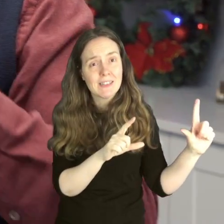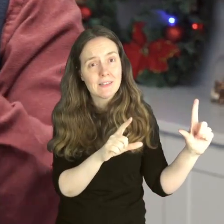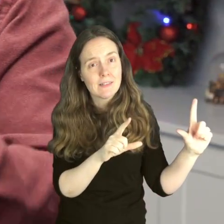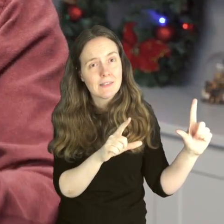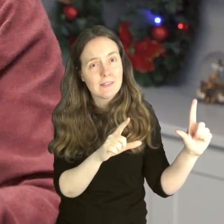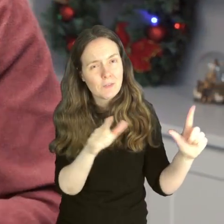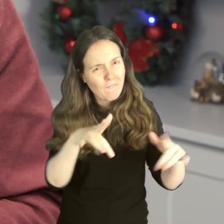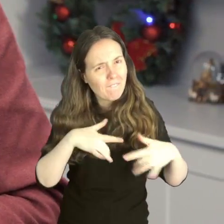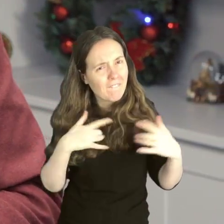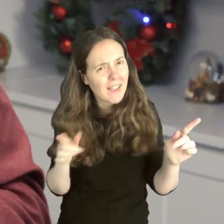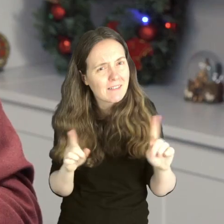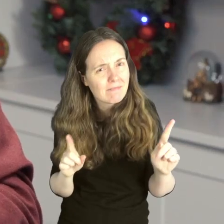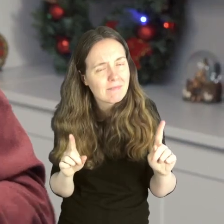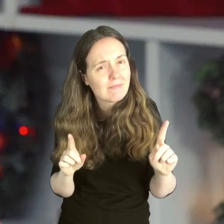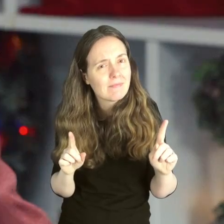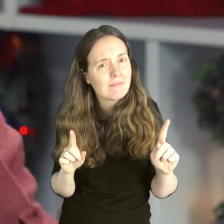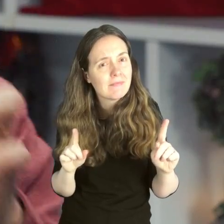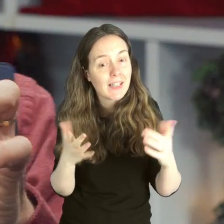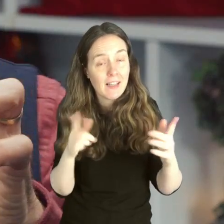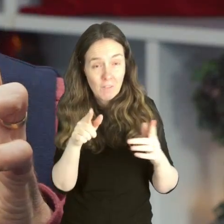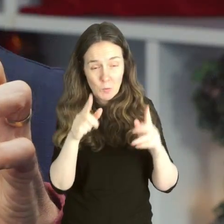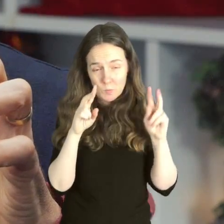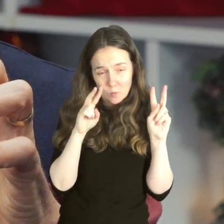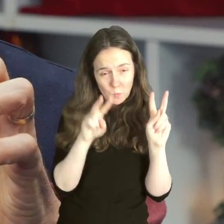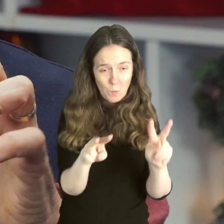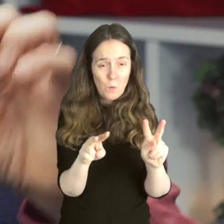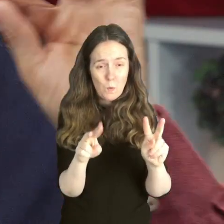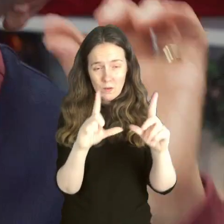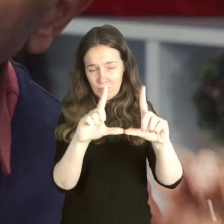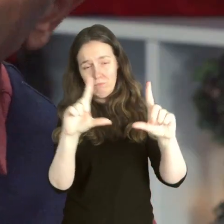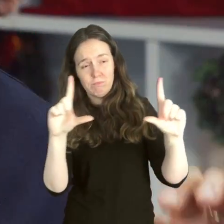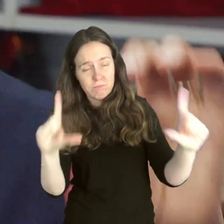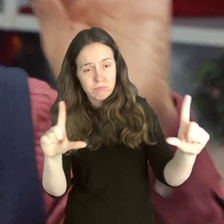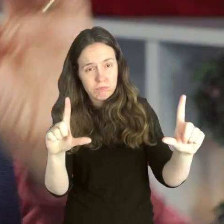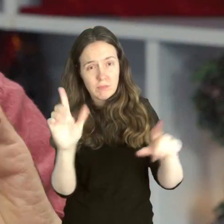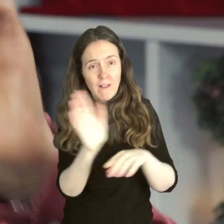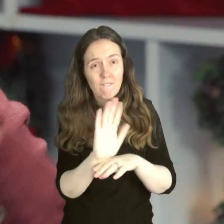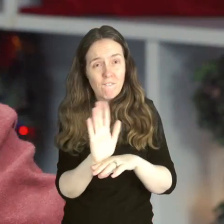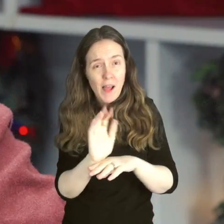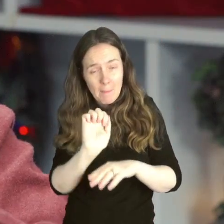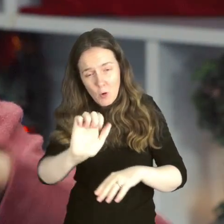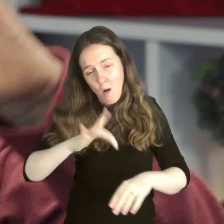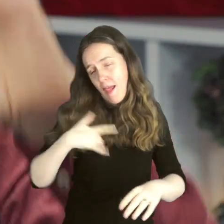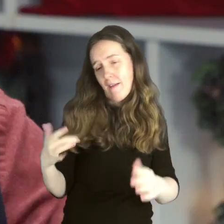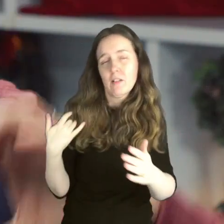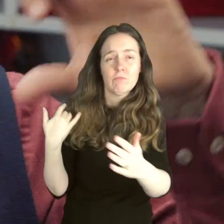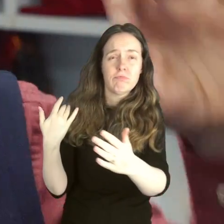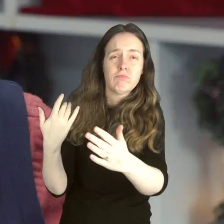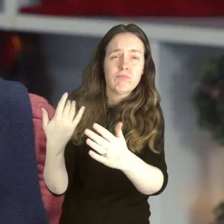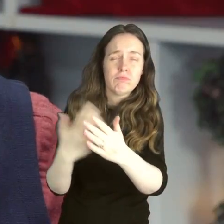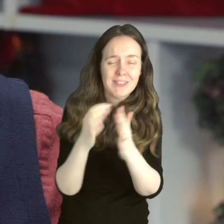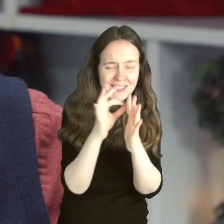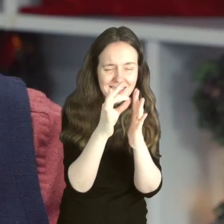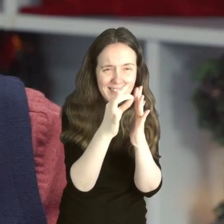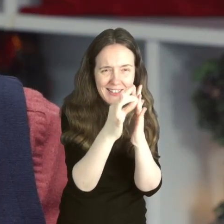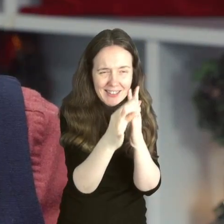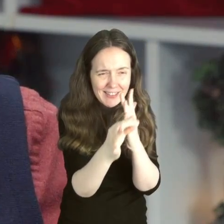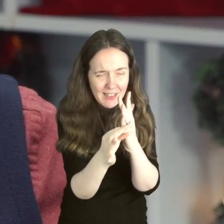How would you feel if you saw the film of your life in